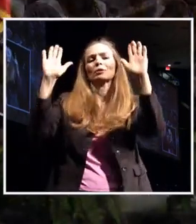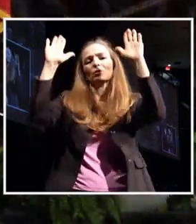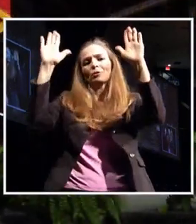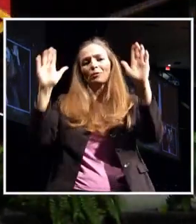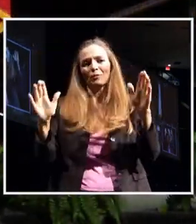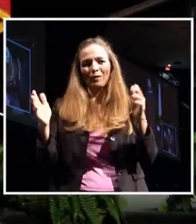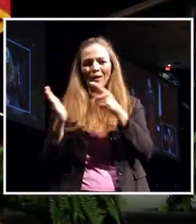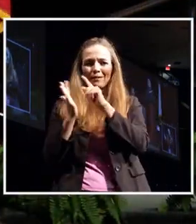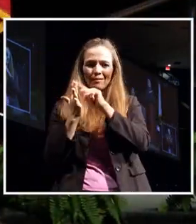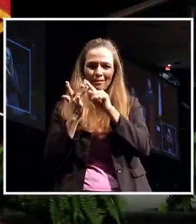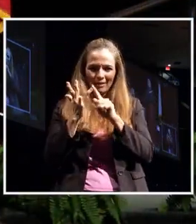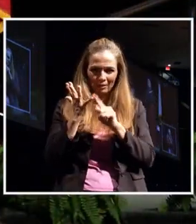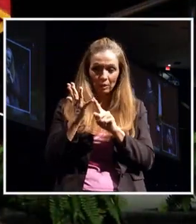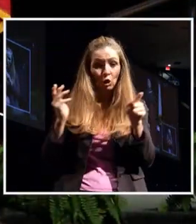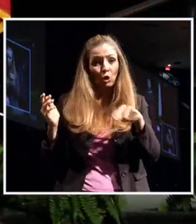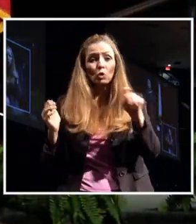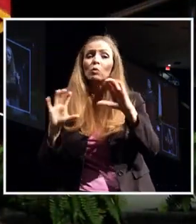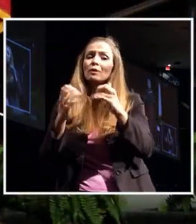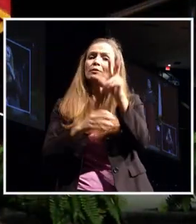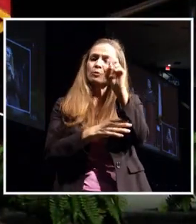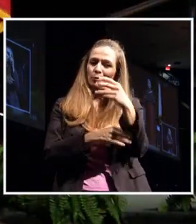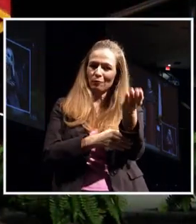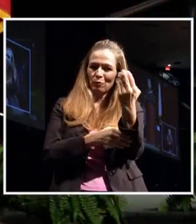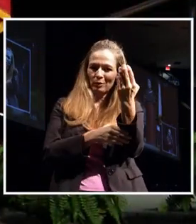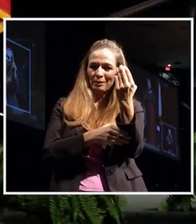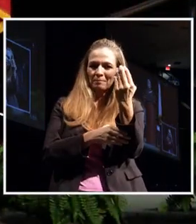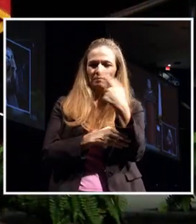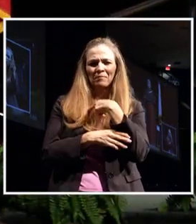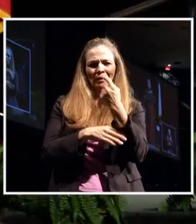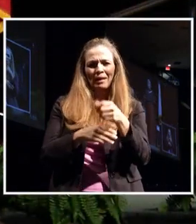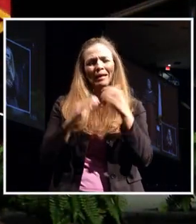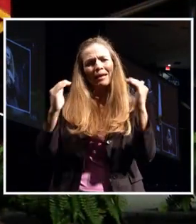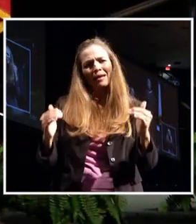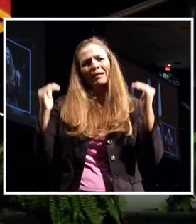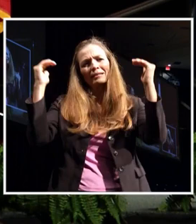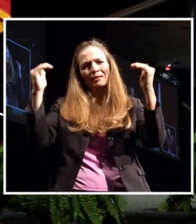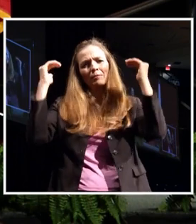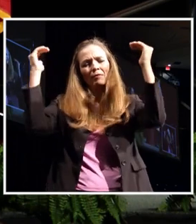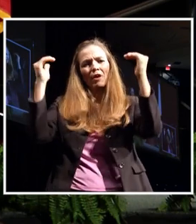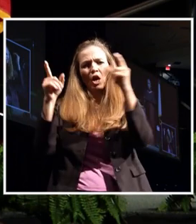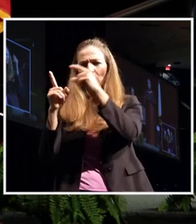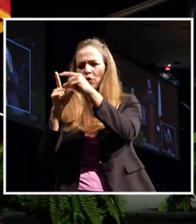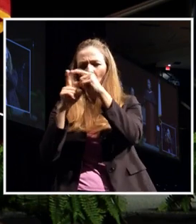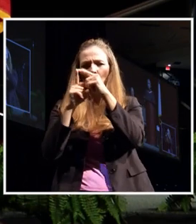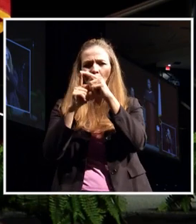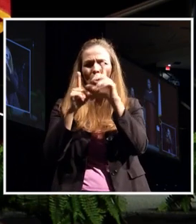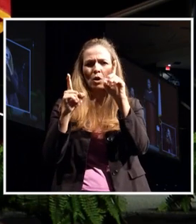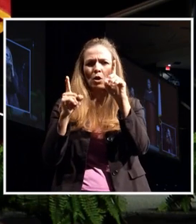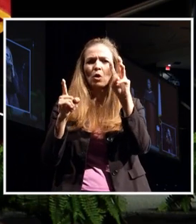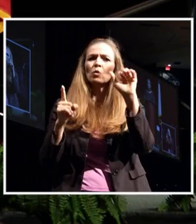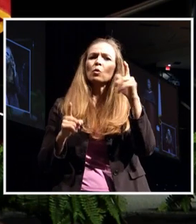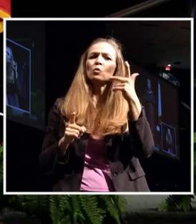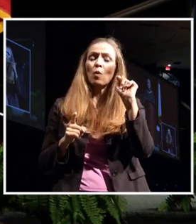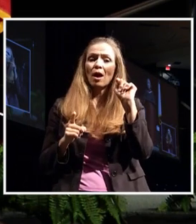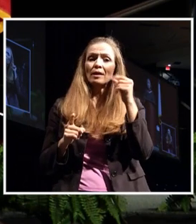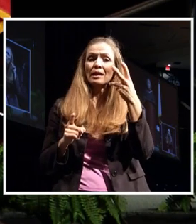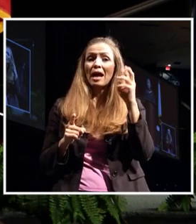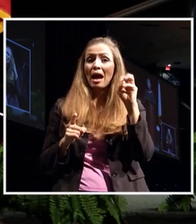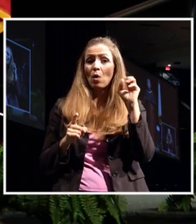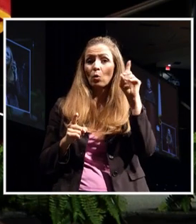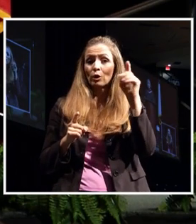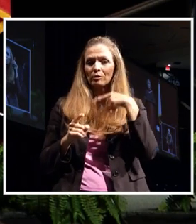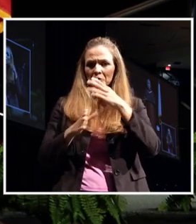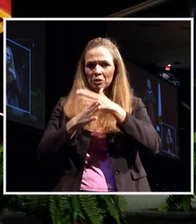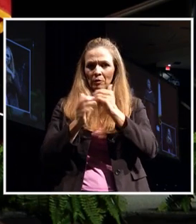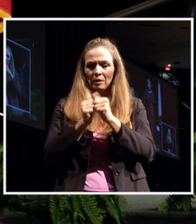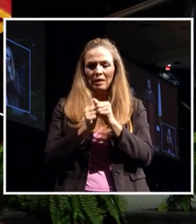things. You, class of 2014, exemplify the very words that Dwight Howard shared with us that day as part